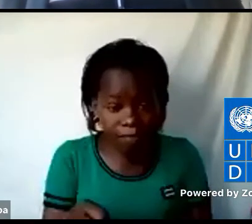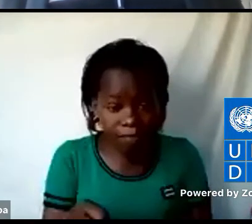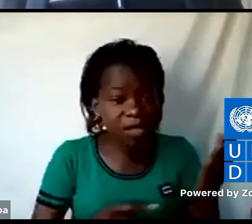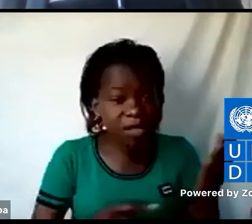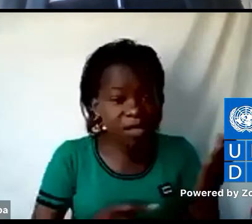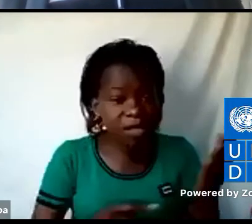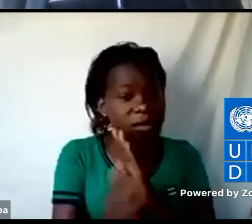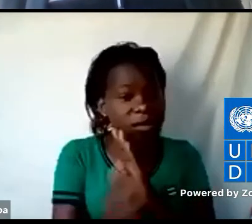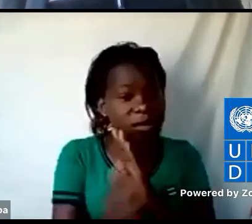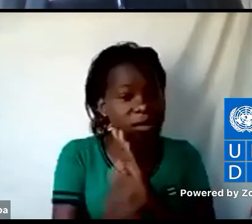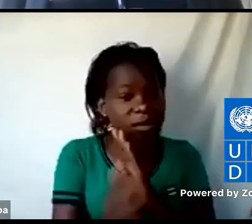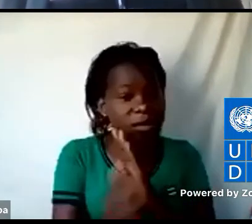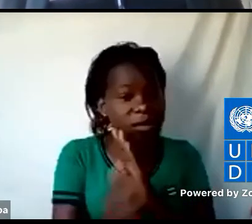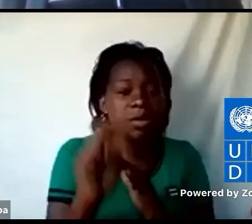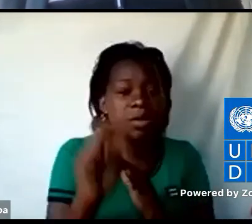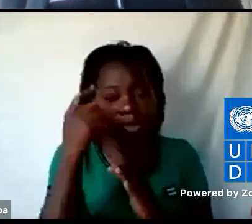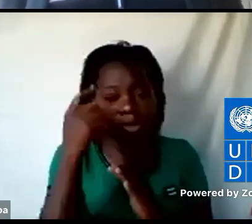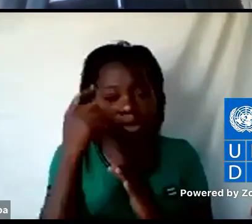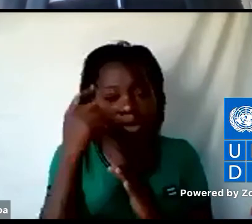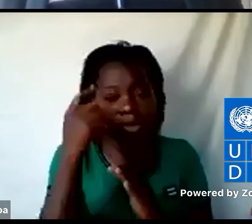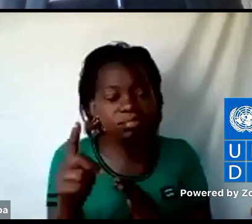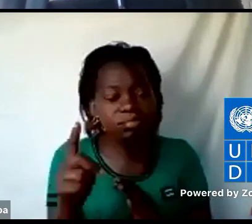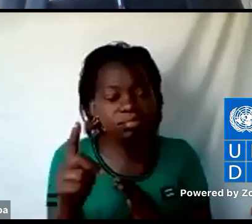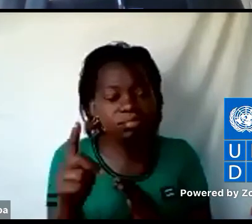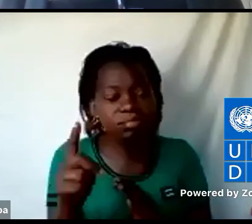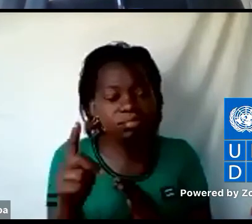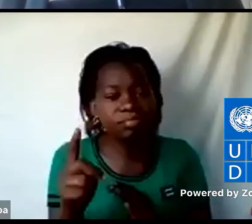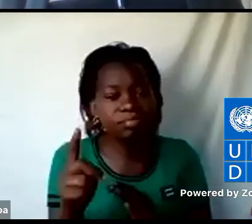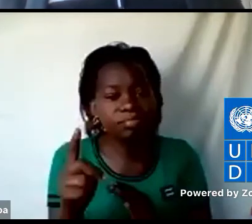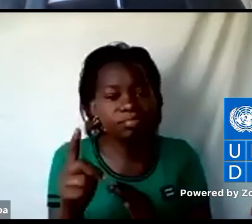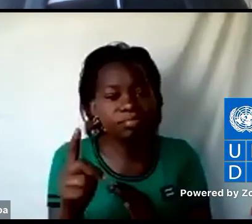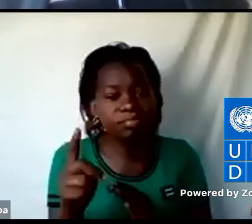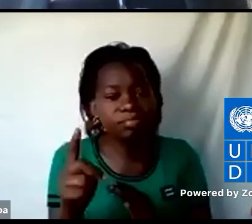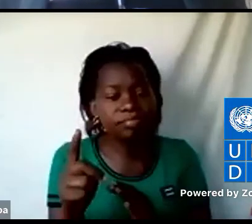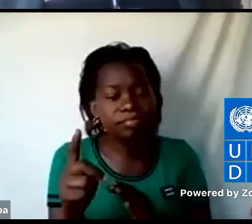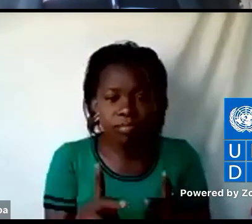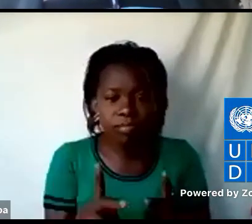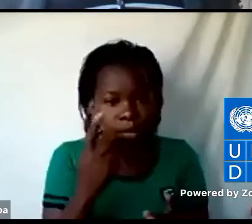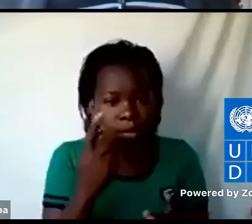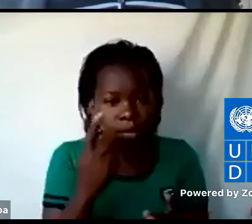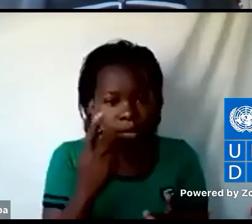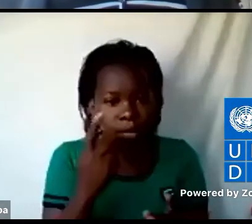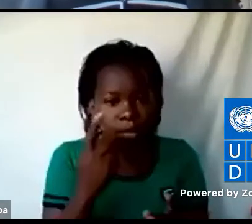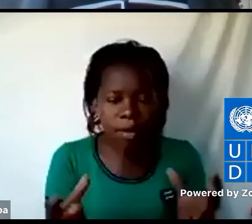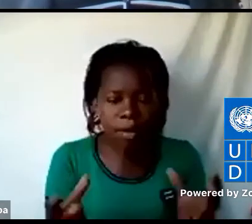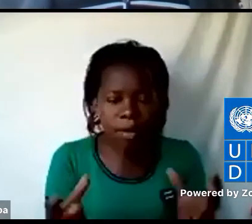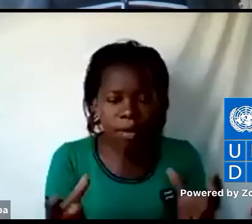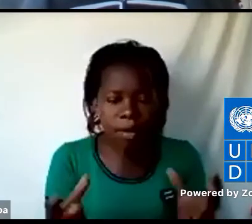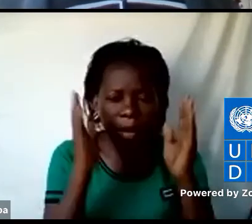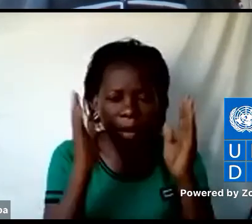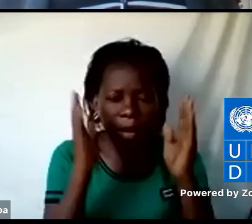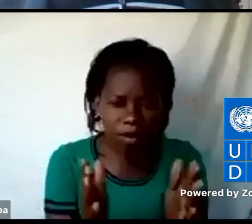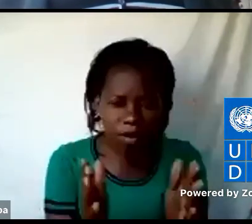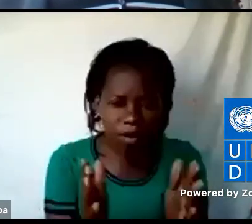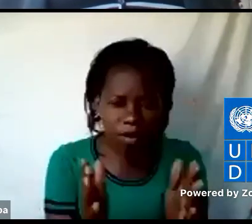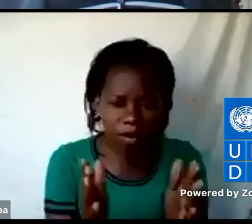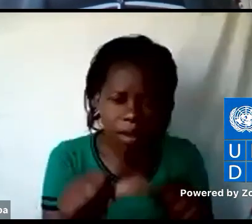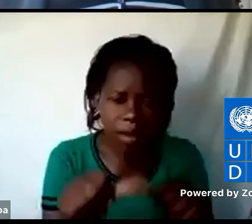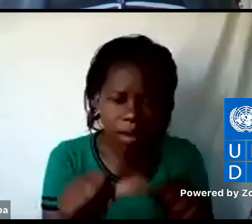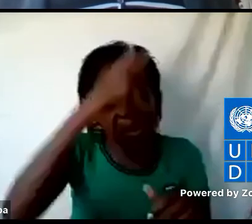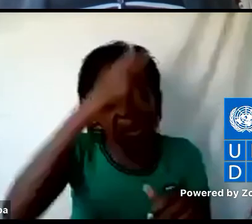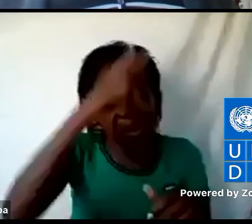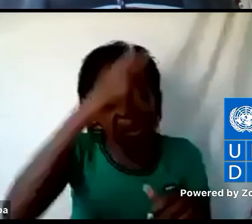not necessarily book smarts. We've seen a lot of focus on the degree, the master's degree, But